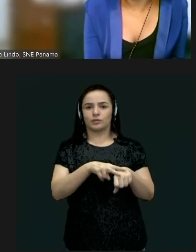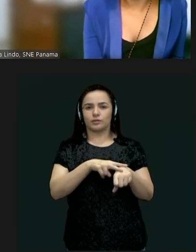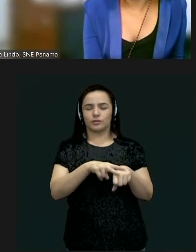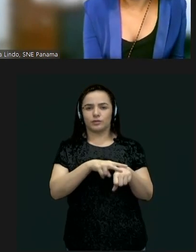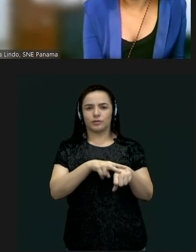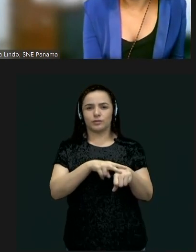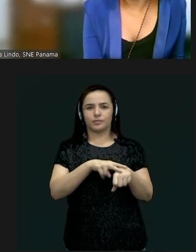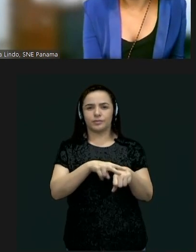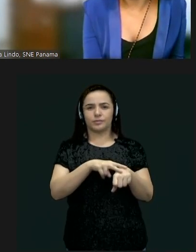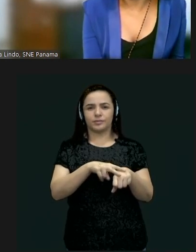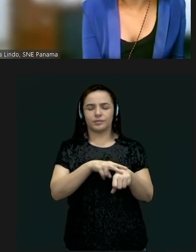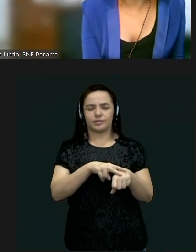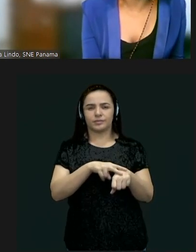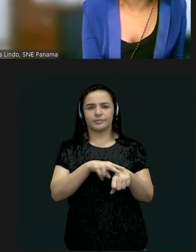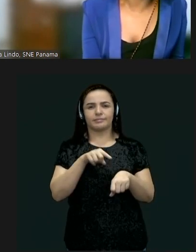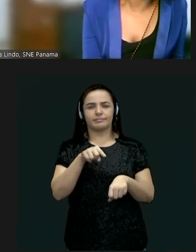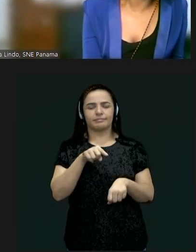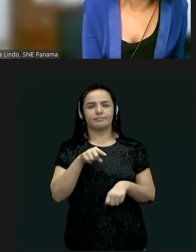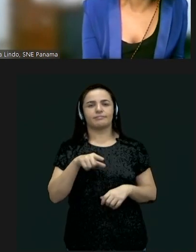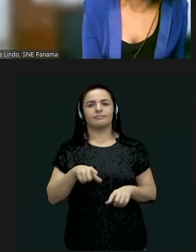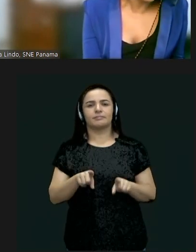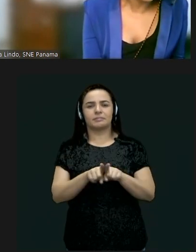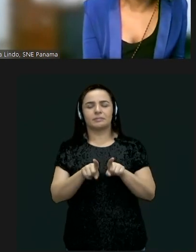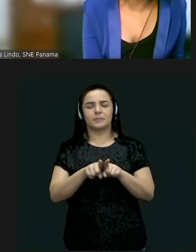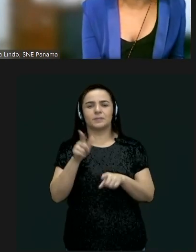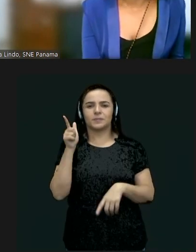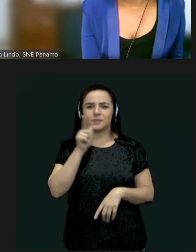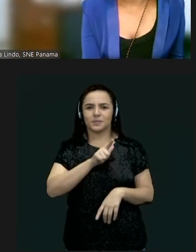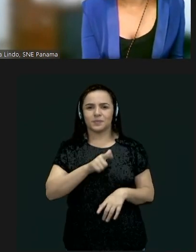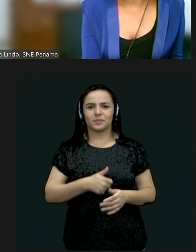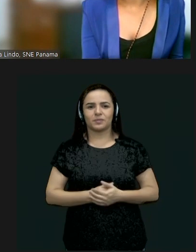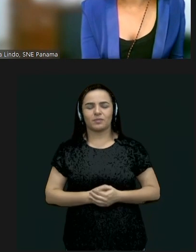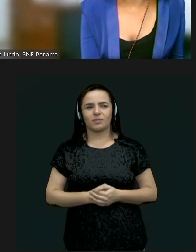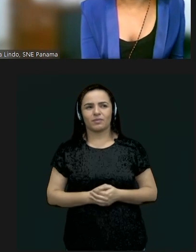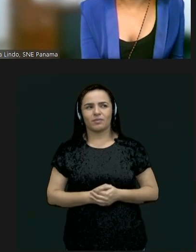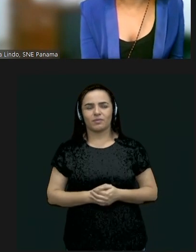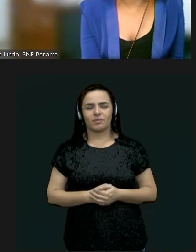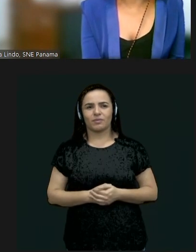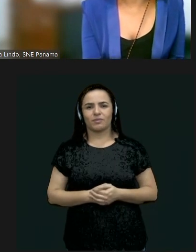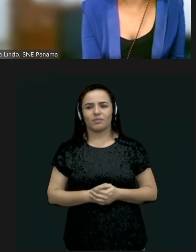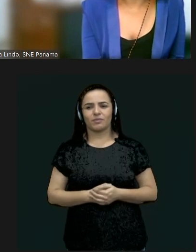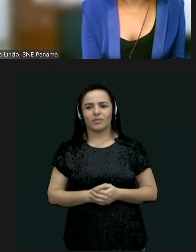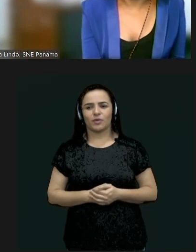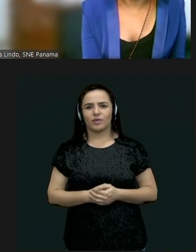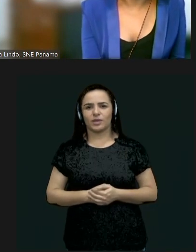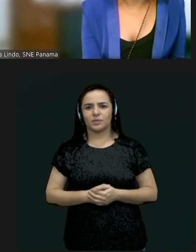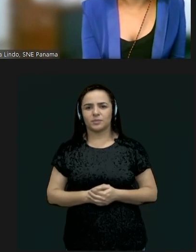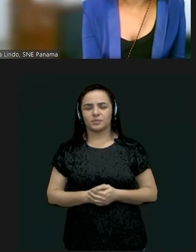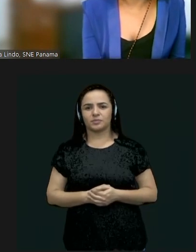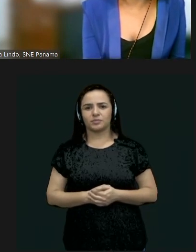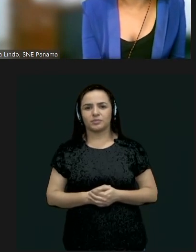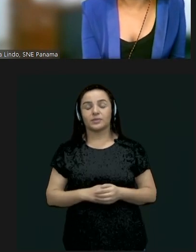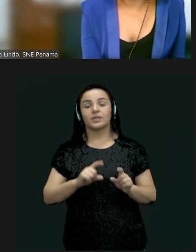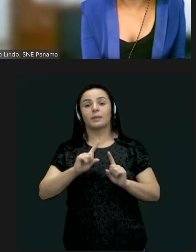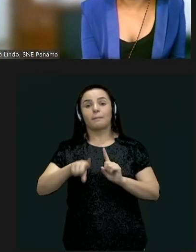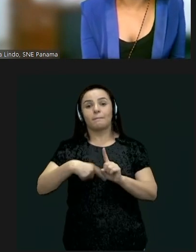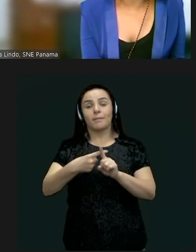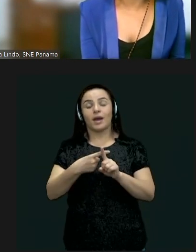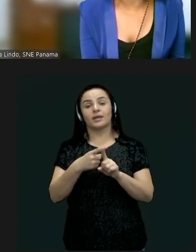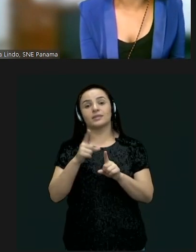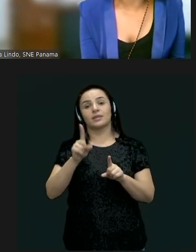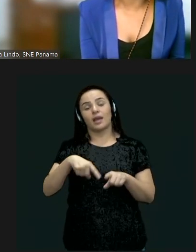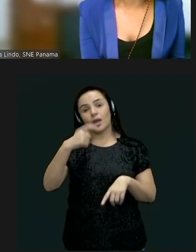also, as you see here, we are also implementing different activities for the creation